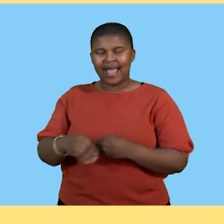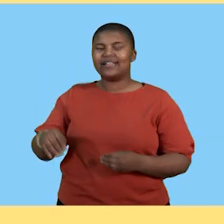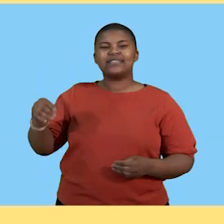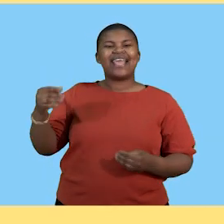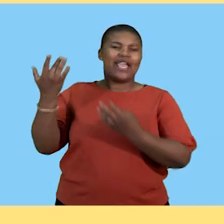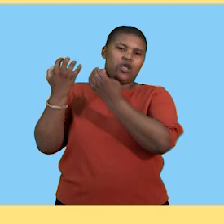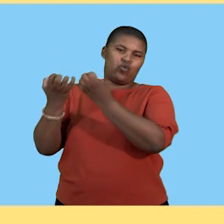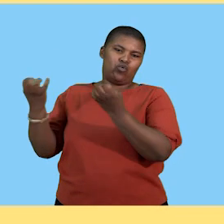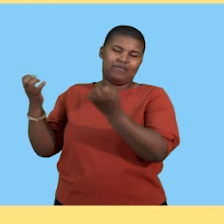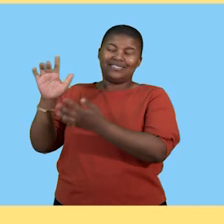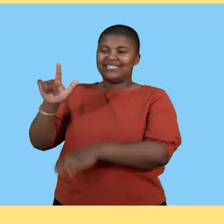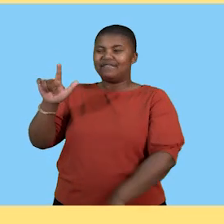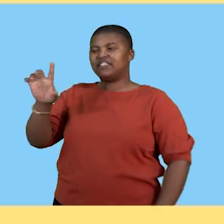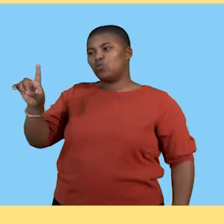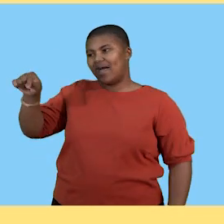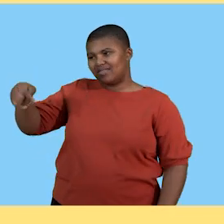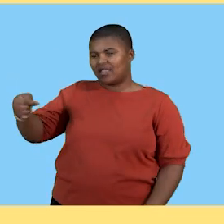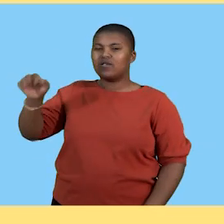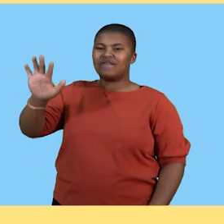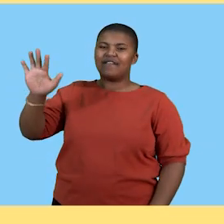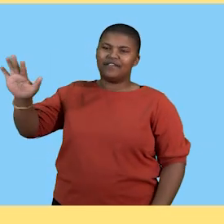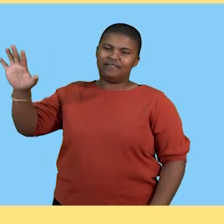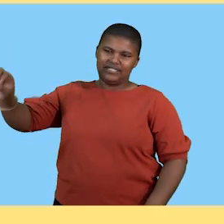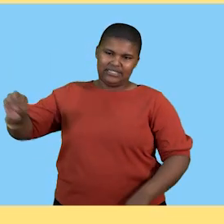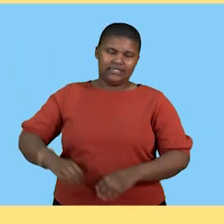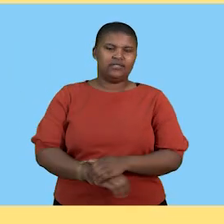you must add equipment,